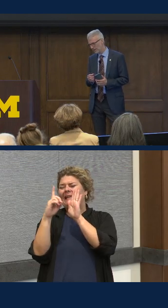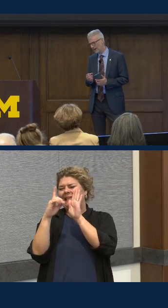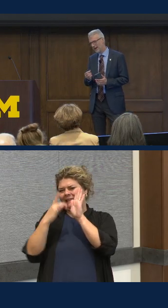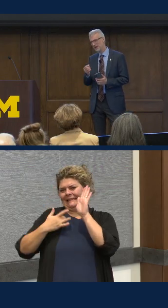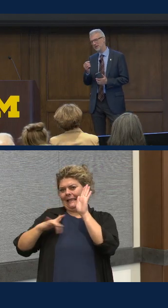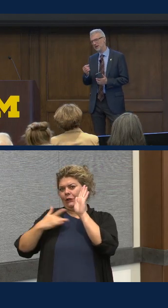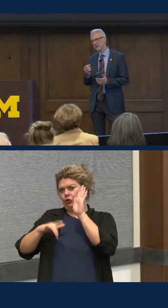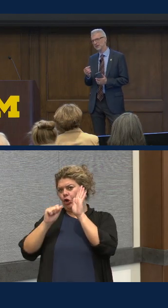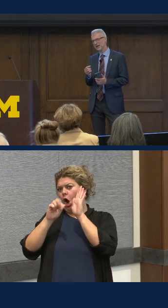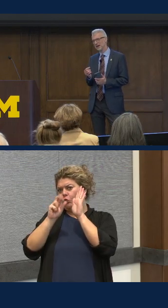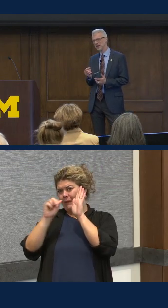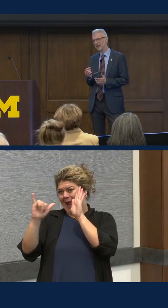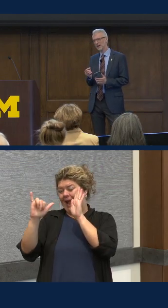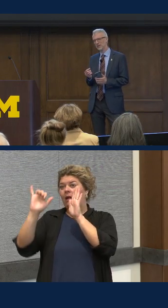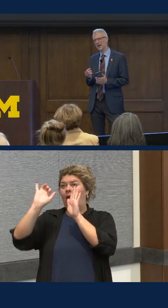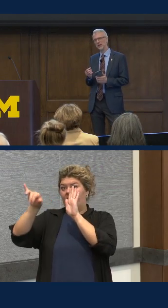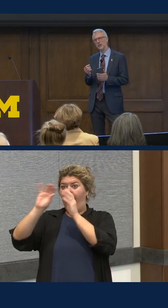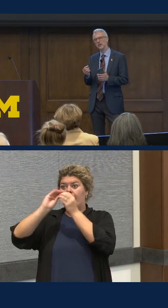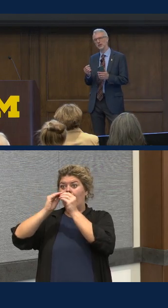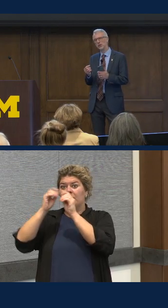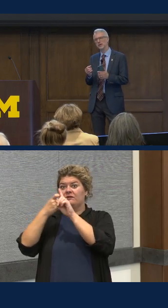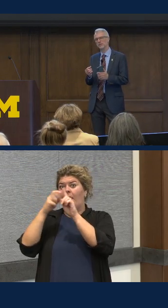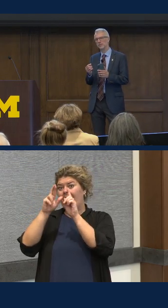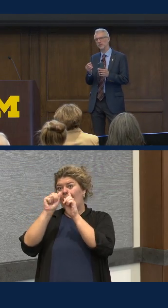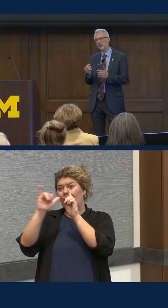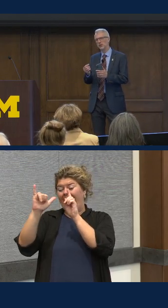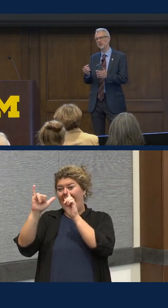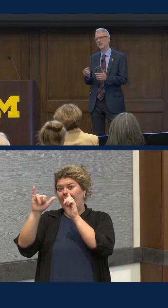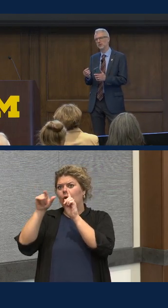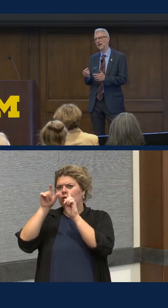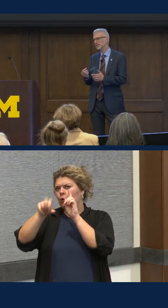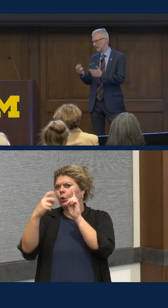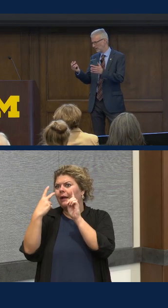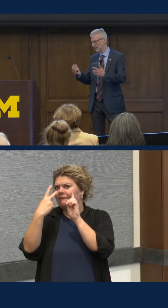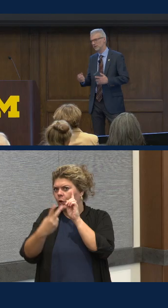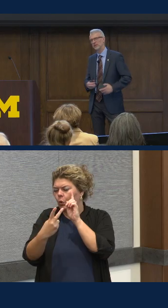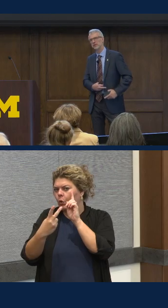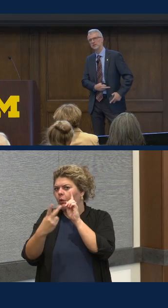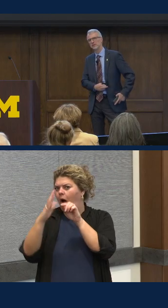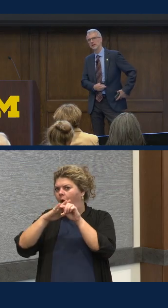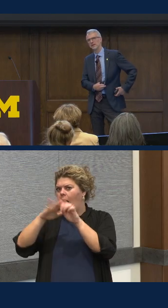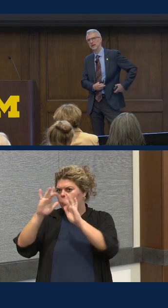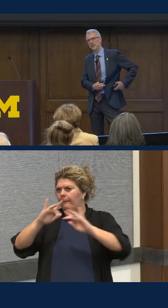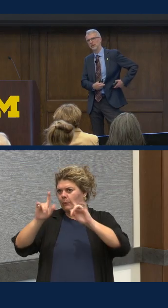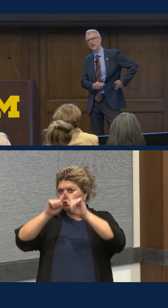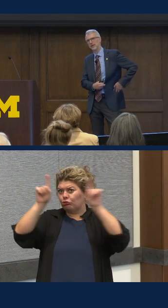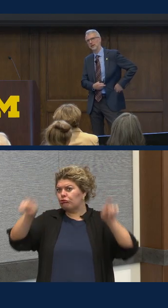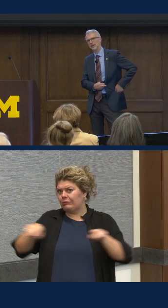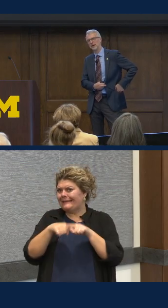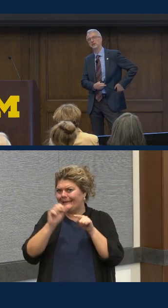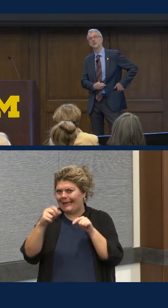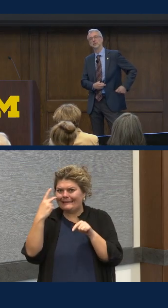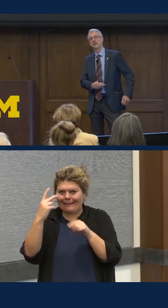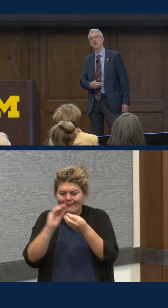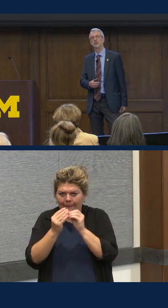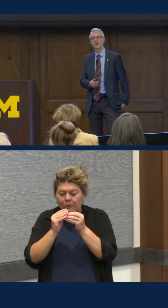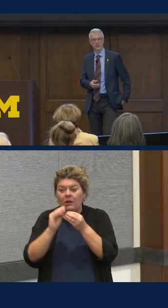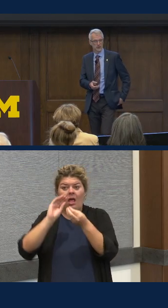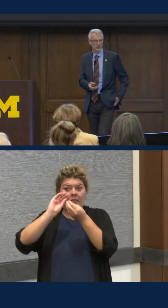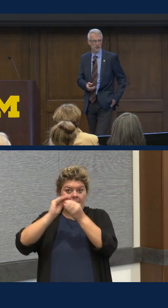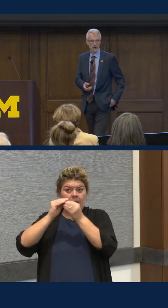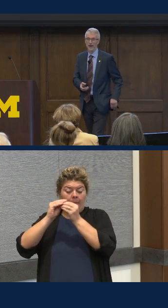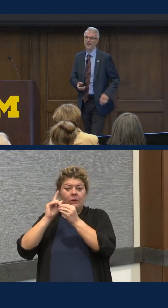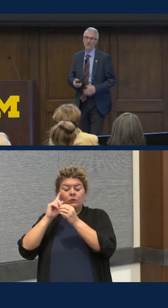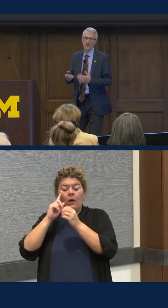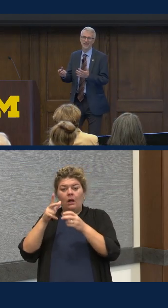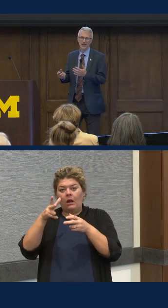array, and the numbers that come out of that array, you could view them directly on a computer screen, and the numbers would be interpretable